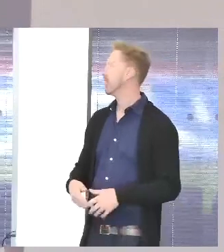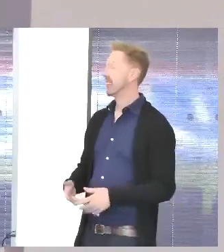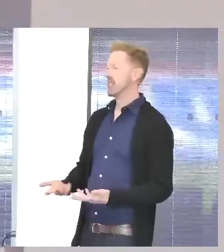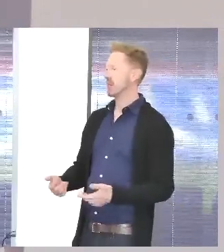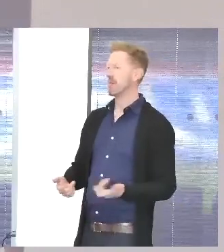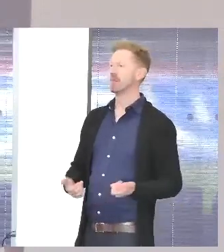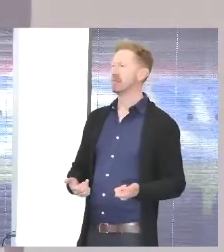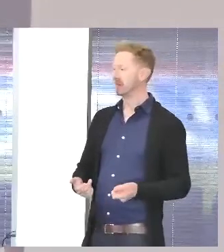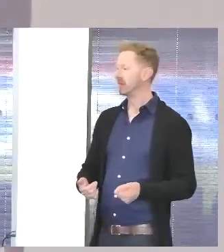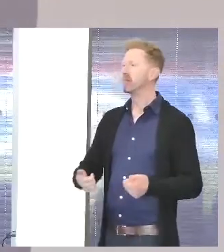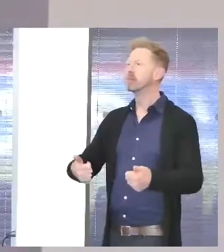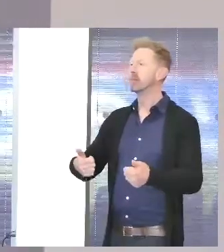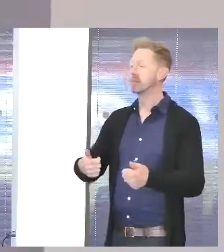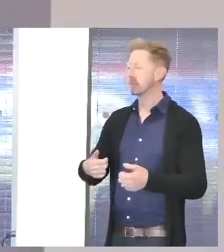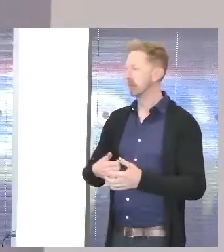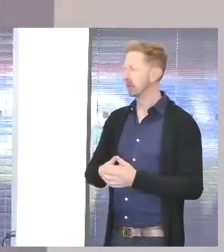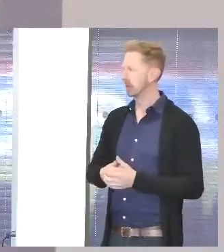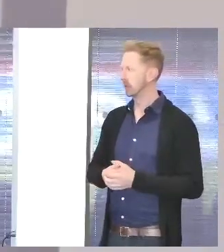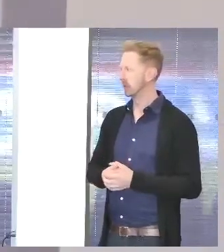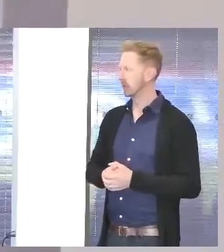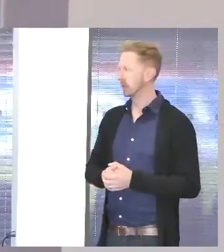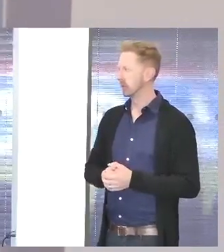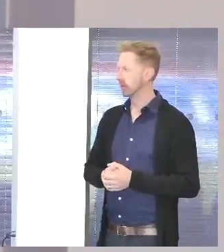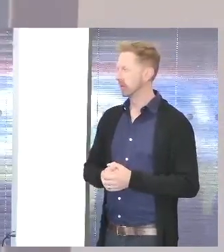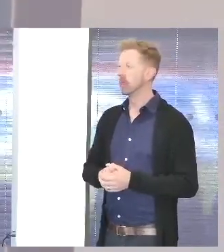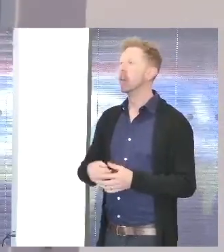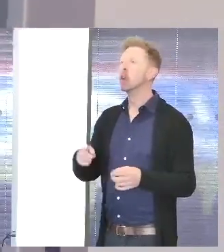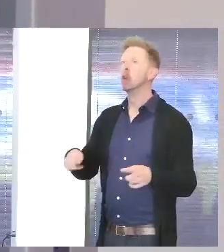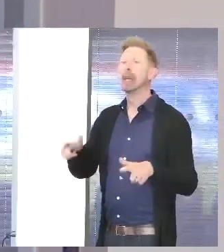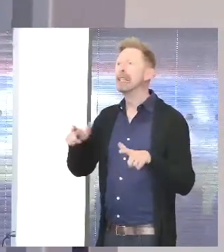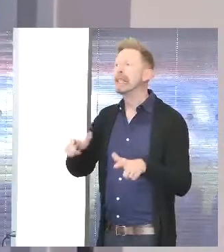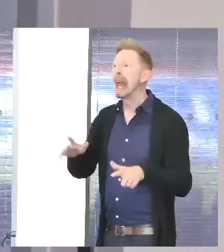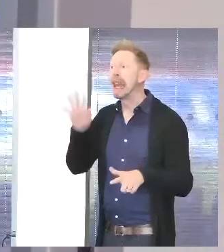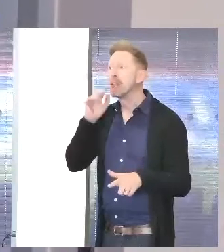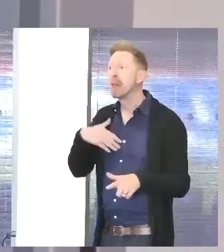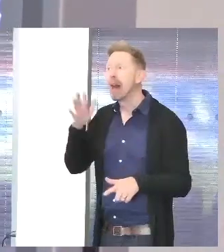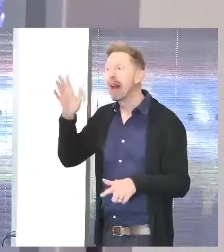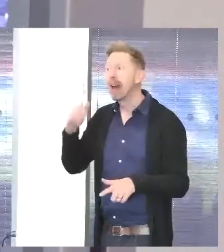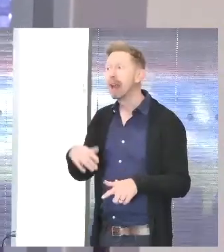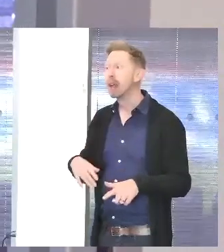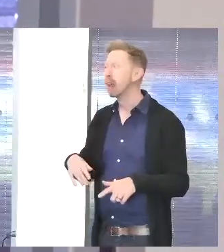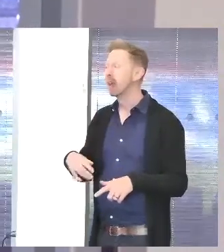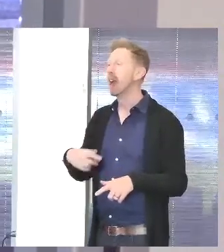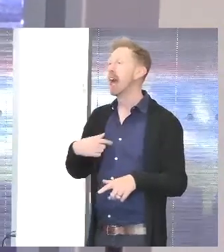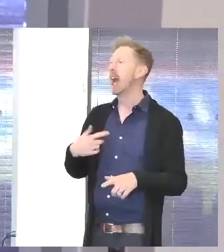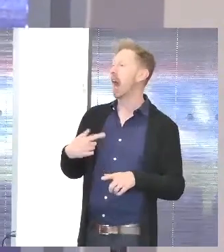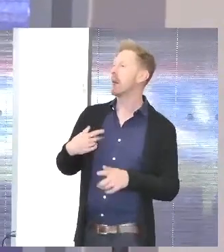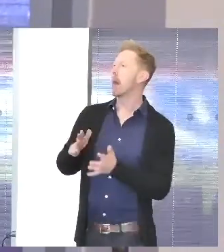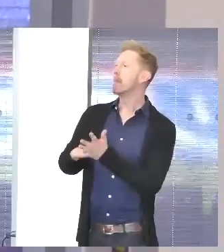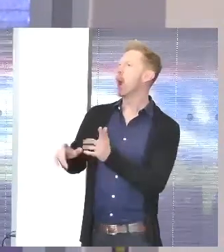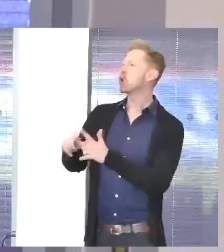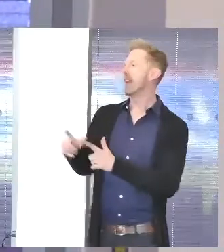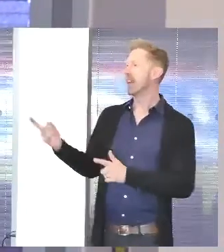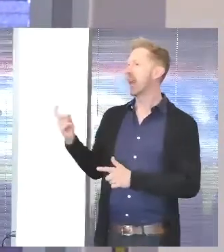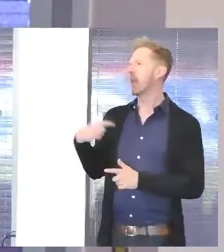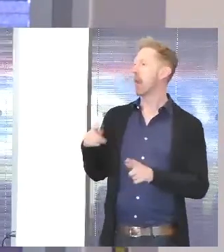Yeah, I wanted to thank everyone who is stayed to listen to my part. I guess since I'm sort of Mark Drakeford's opening act, I'm going to subject you to a PowerPoint.